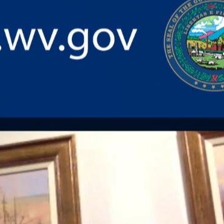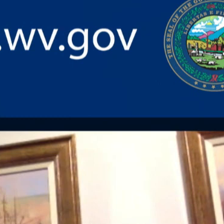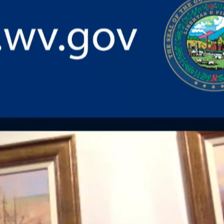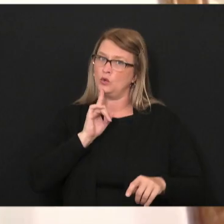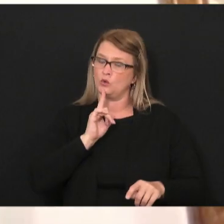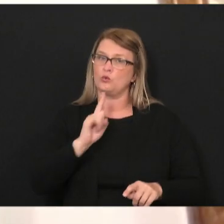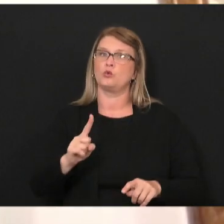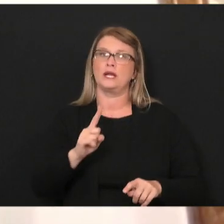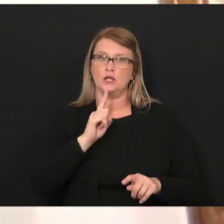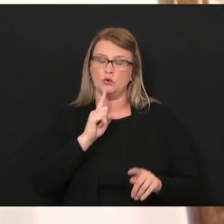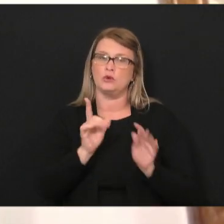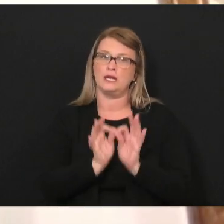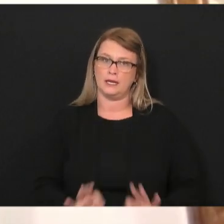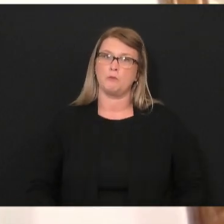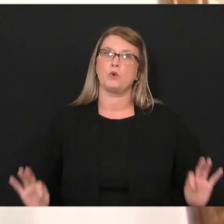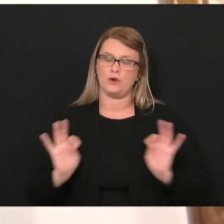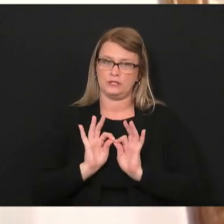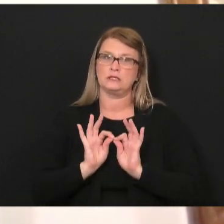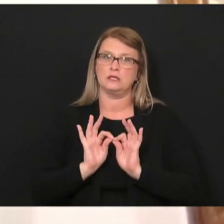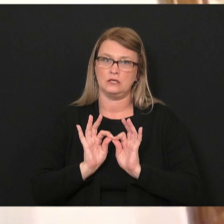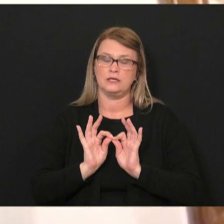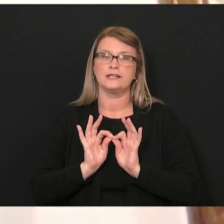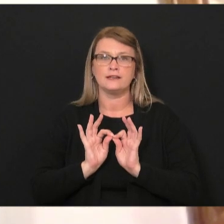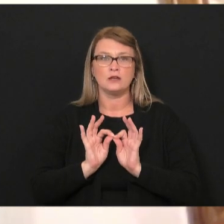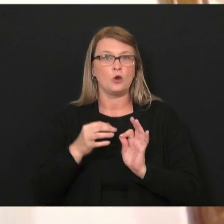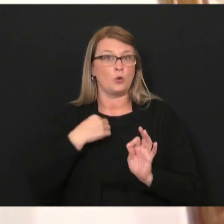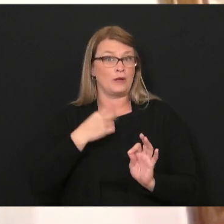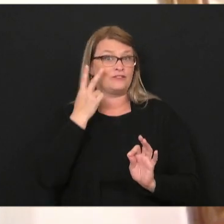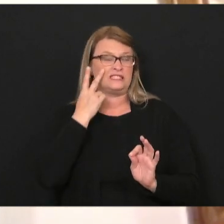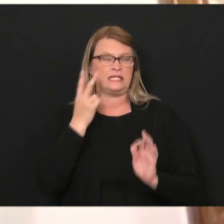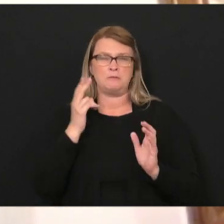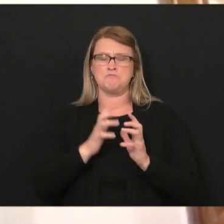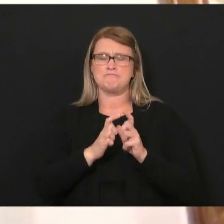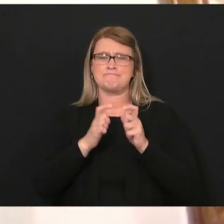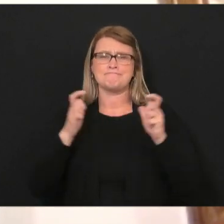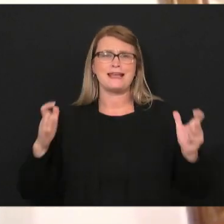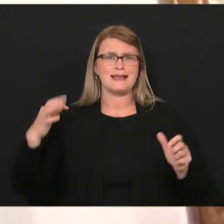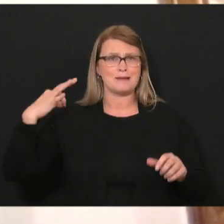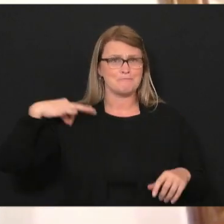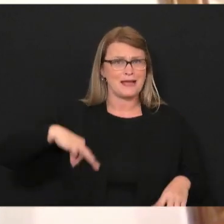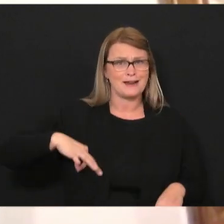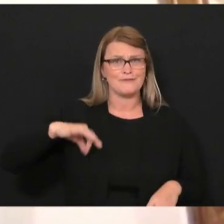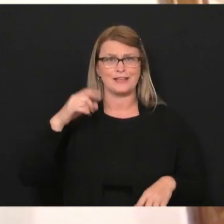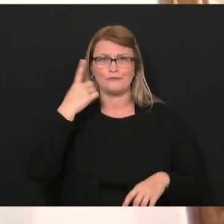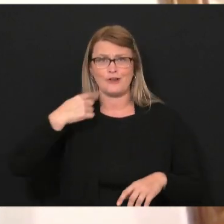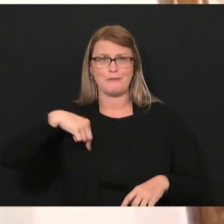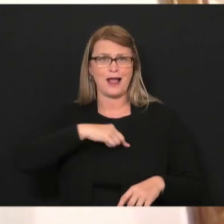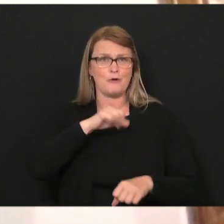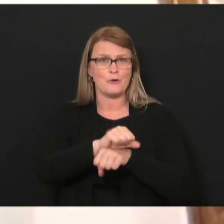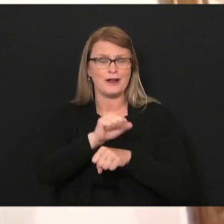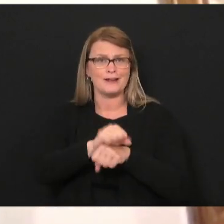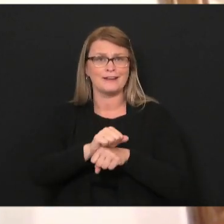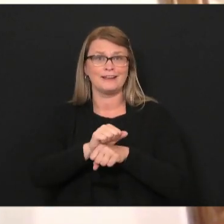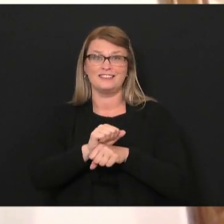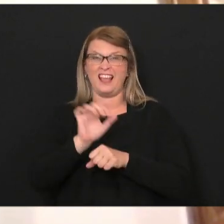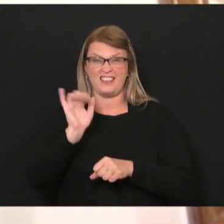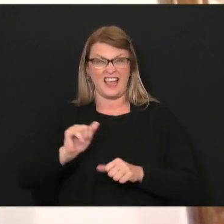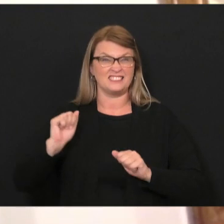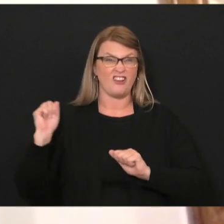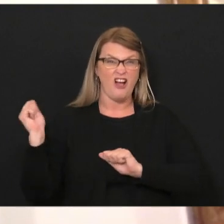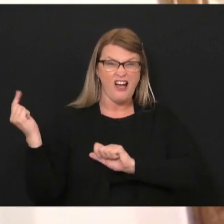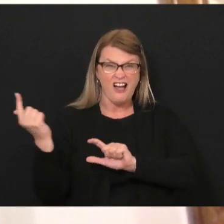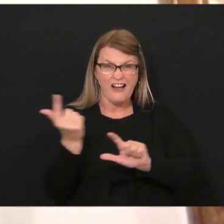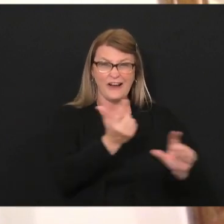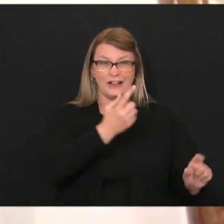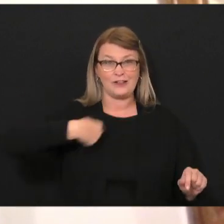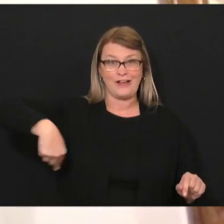really, really important. And we've seen great benefit from the work that we've done so far. And this is all of us. Each one